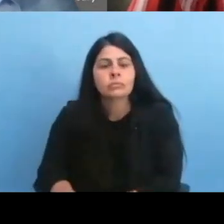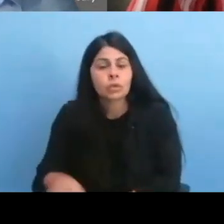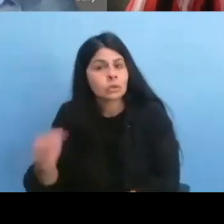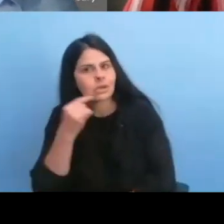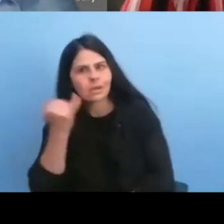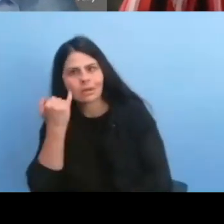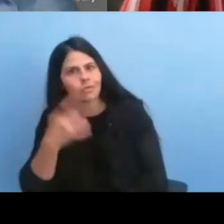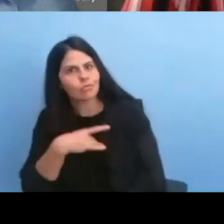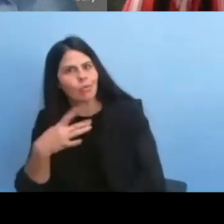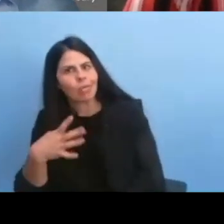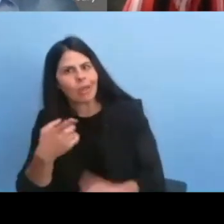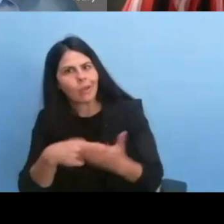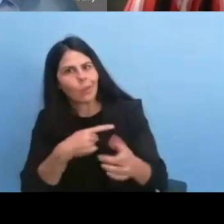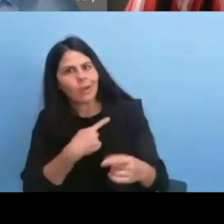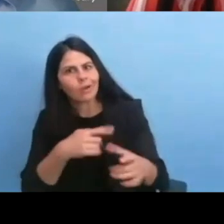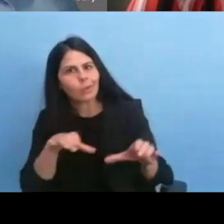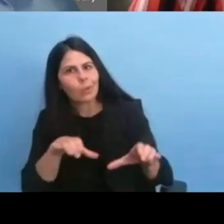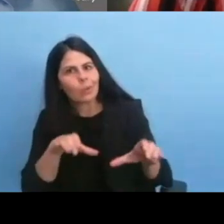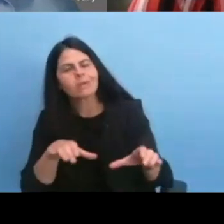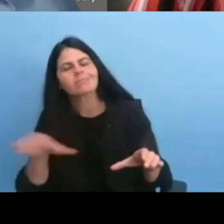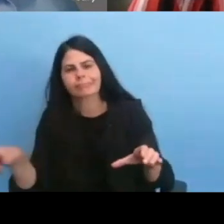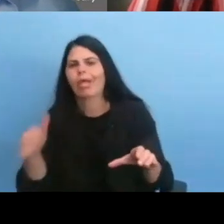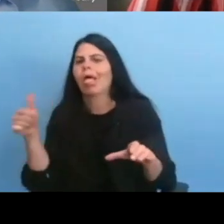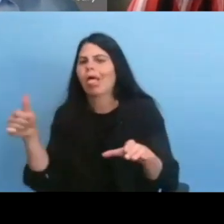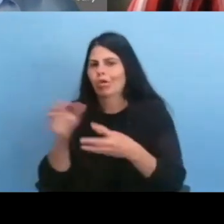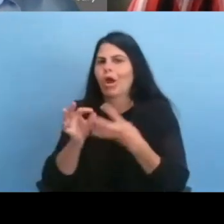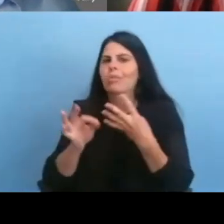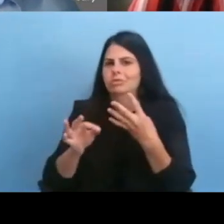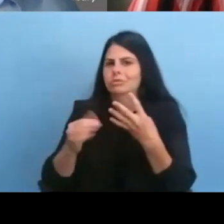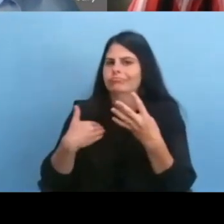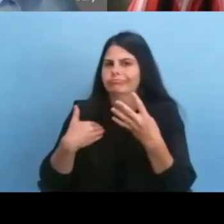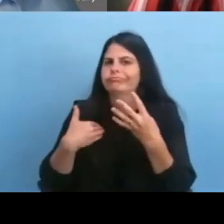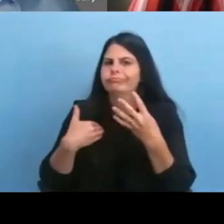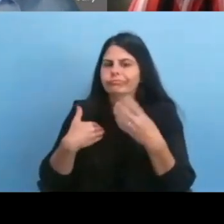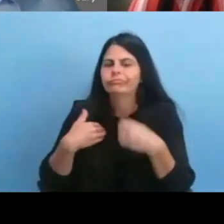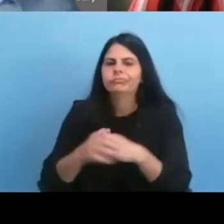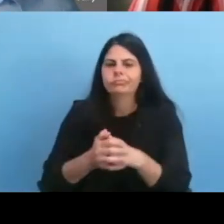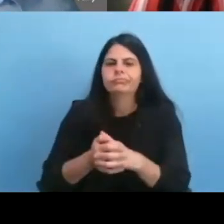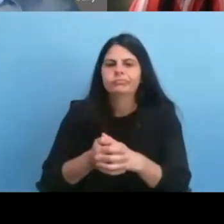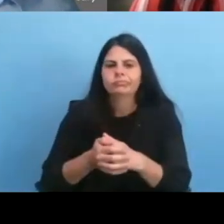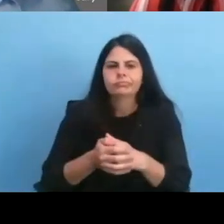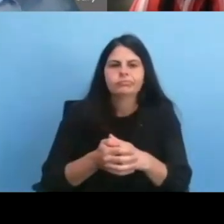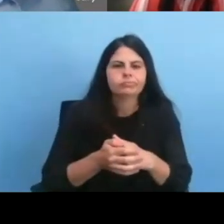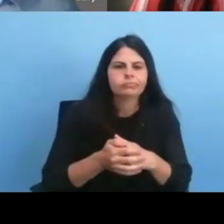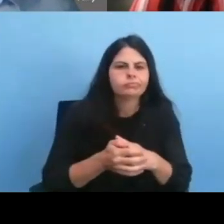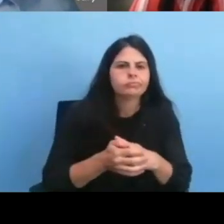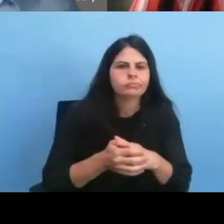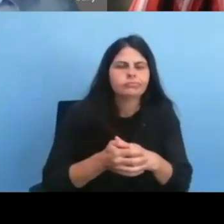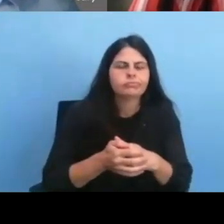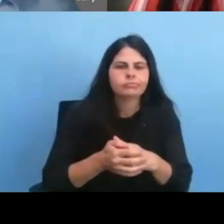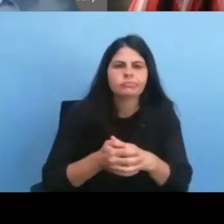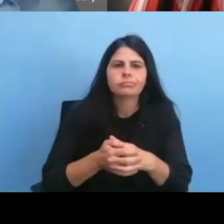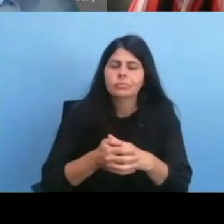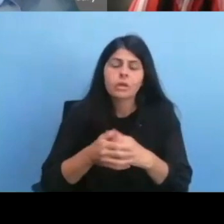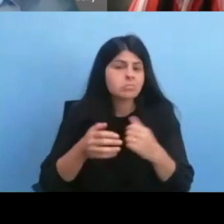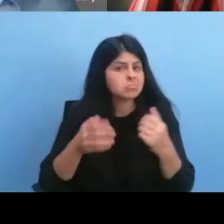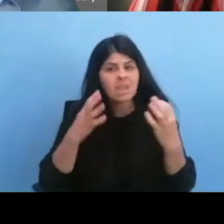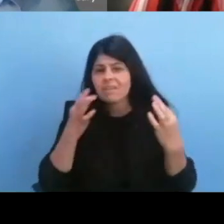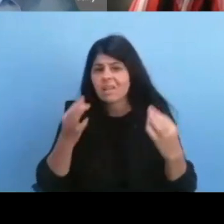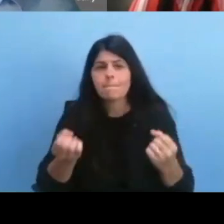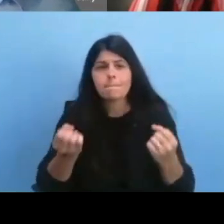doing, there are going to be other options. And I think that's certainly the case within lots of different professions of the medical